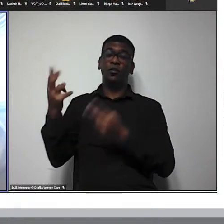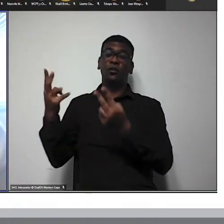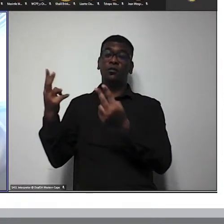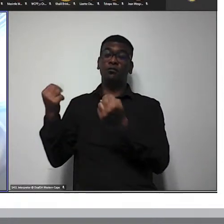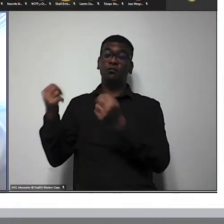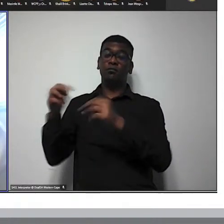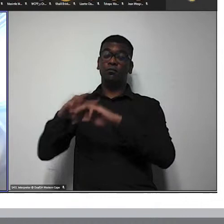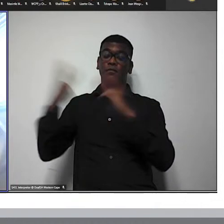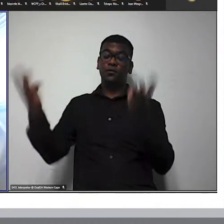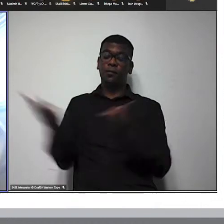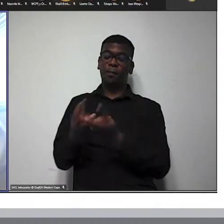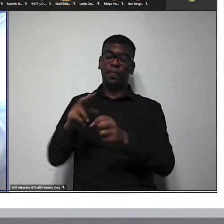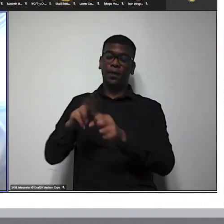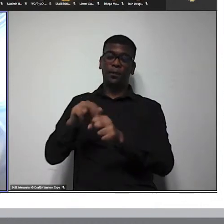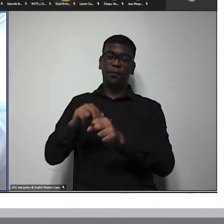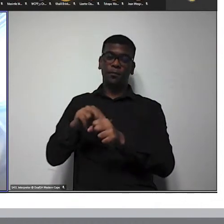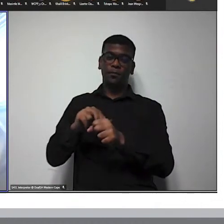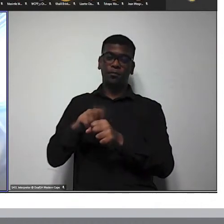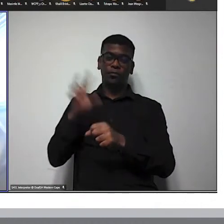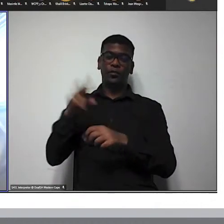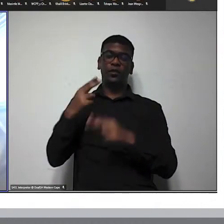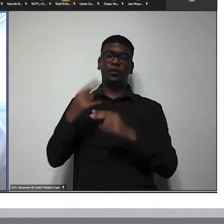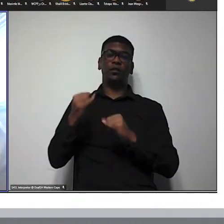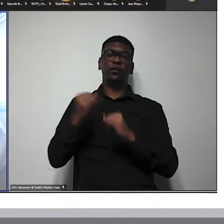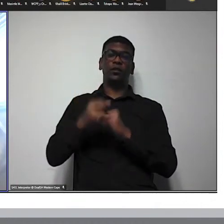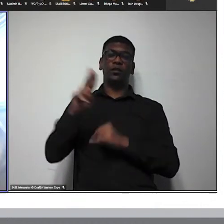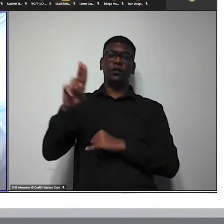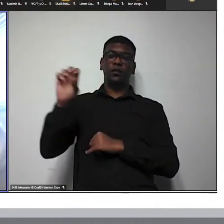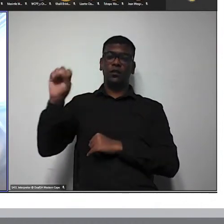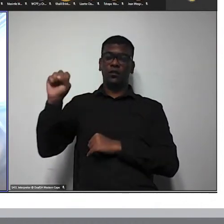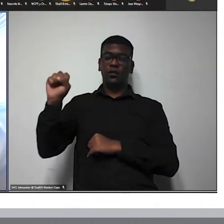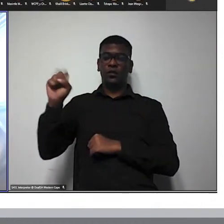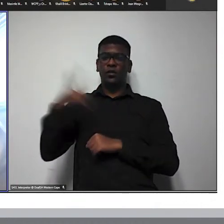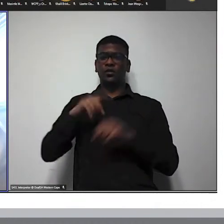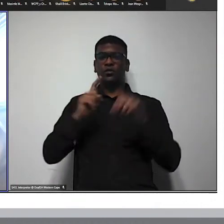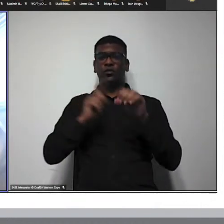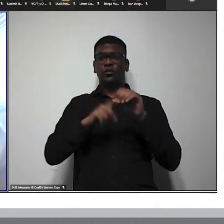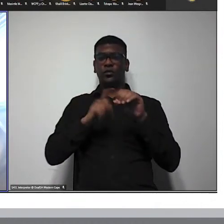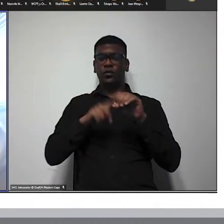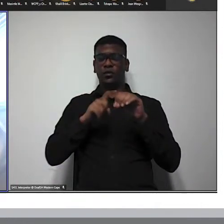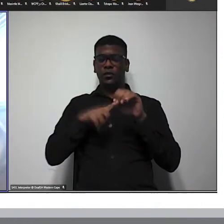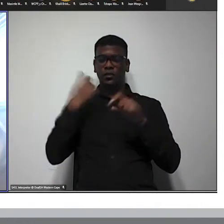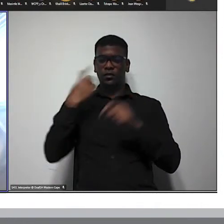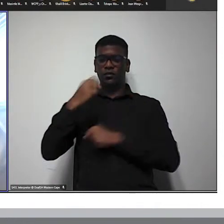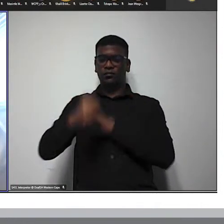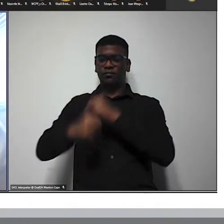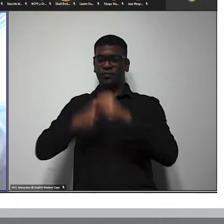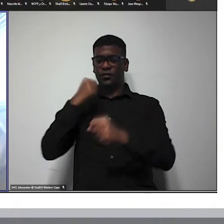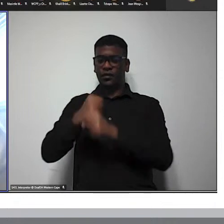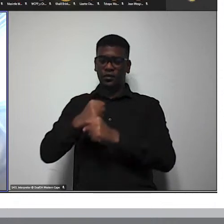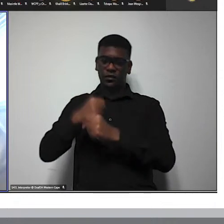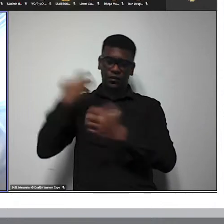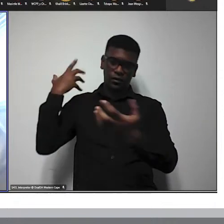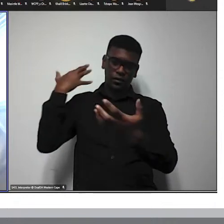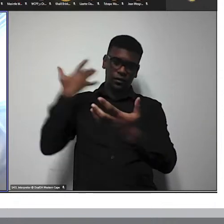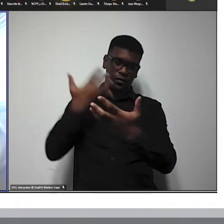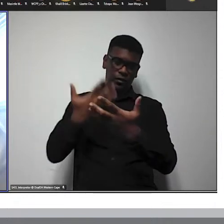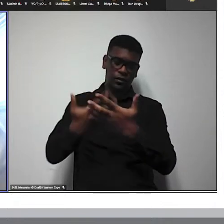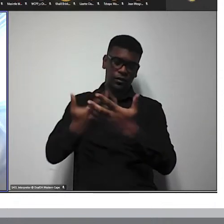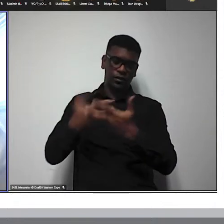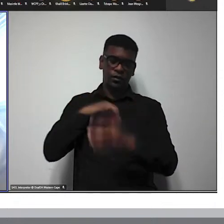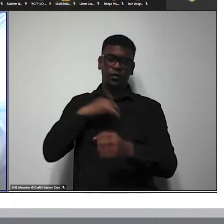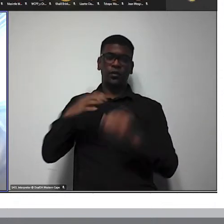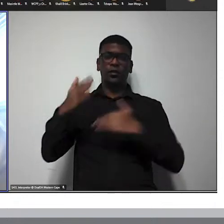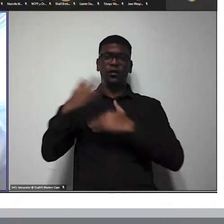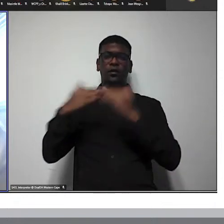wines actually in the US in terms actually of quality. So over the years, we've been actually building trust,